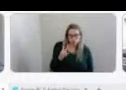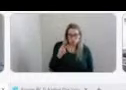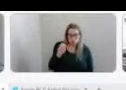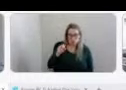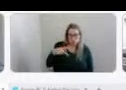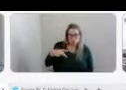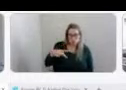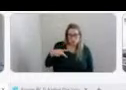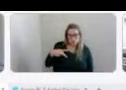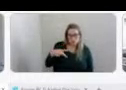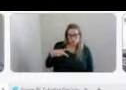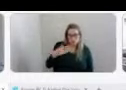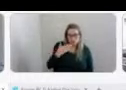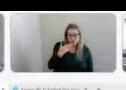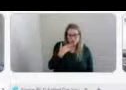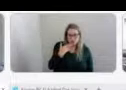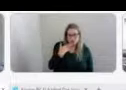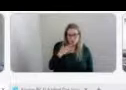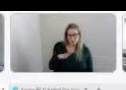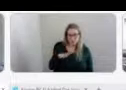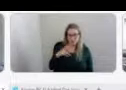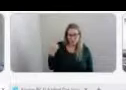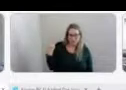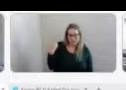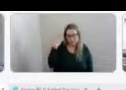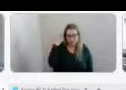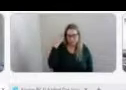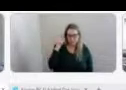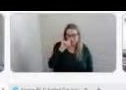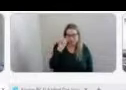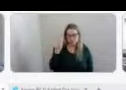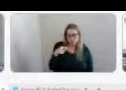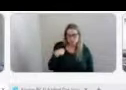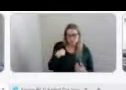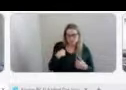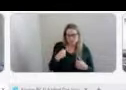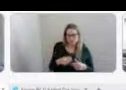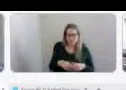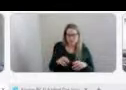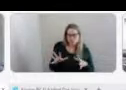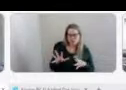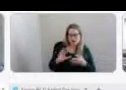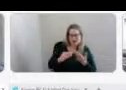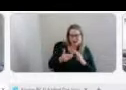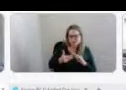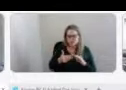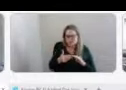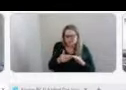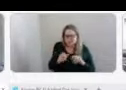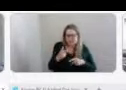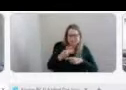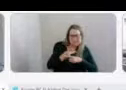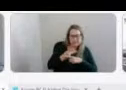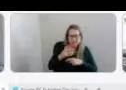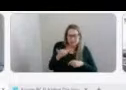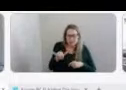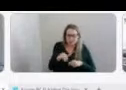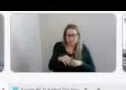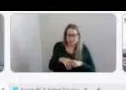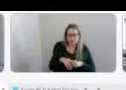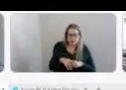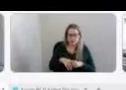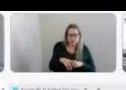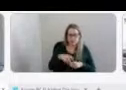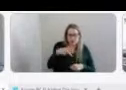the bad haircut tucson got i kind of just wanted to know what was what was the protocols or how did we rate so there was a princeton